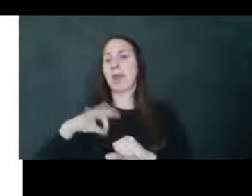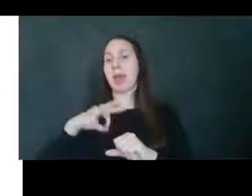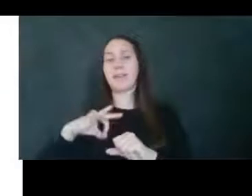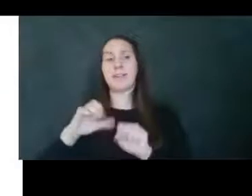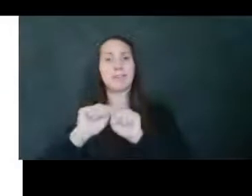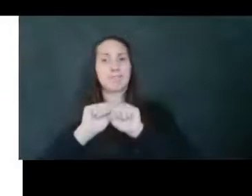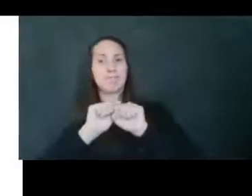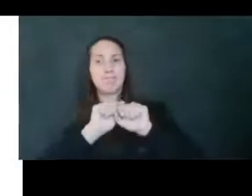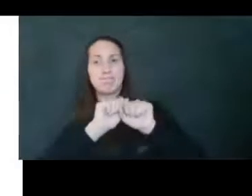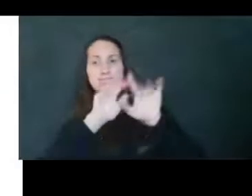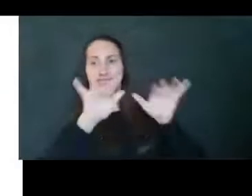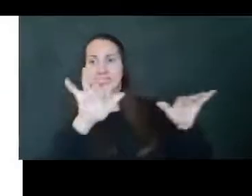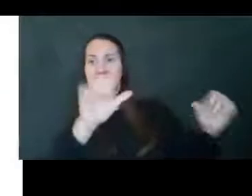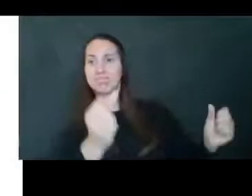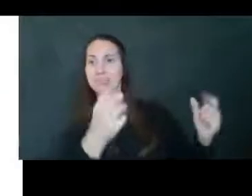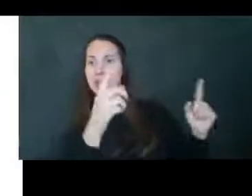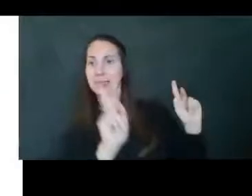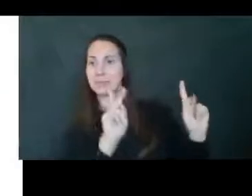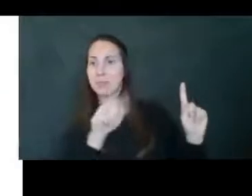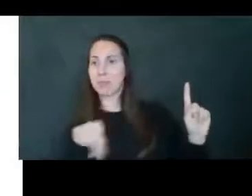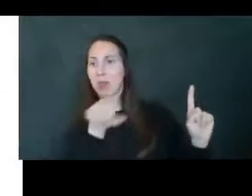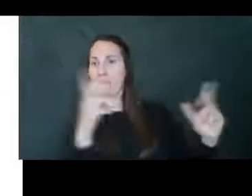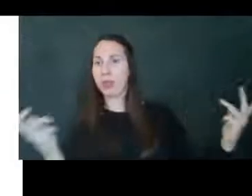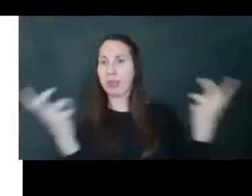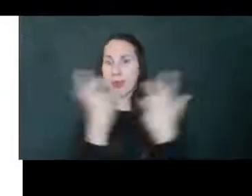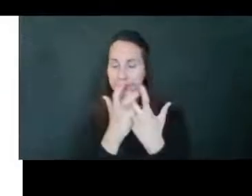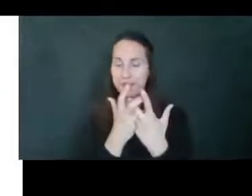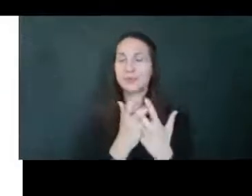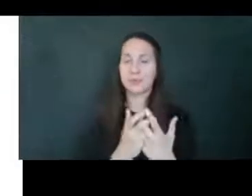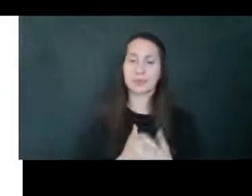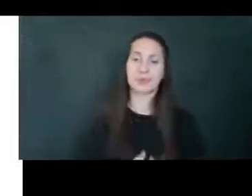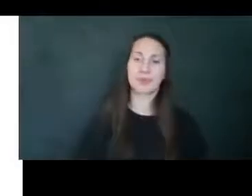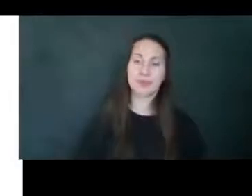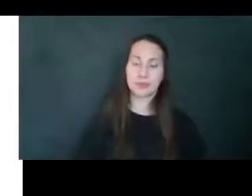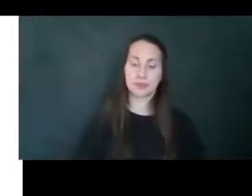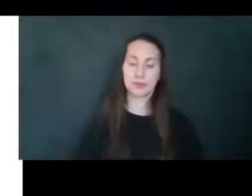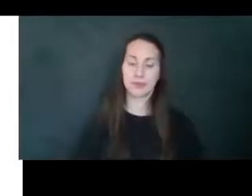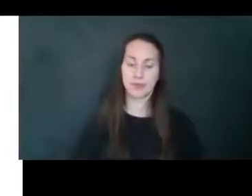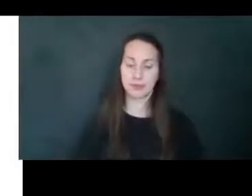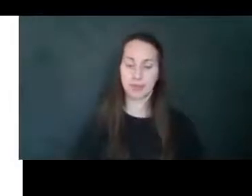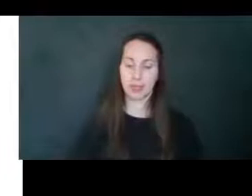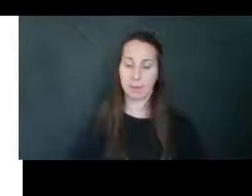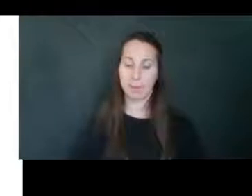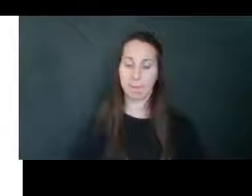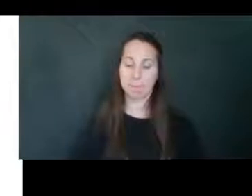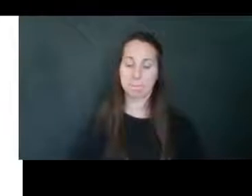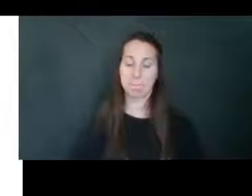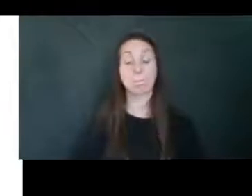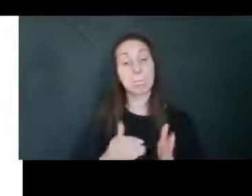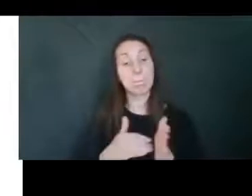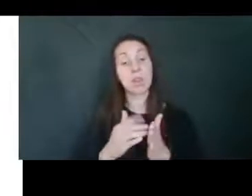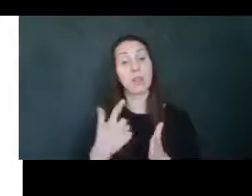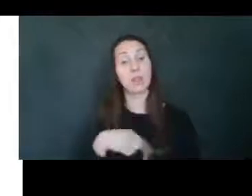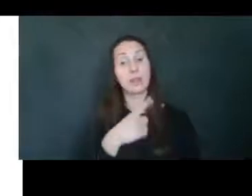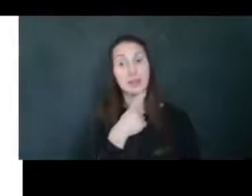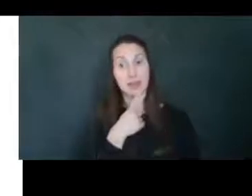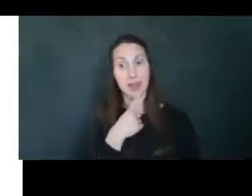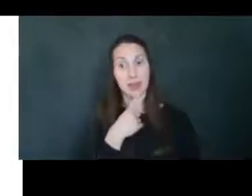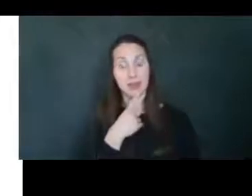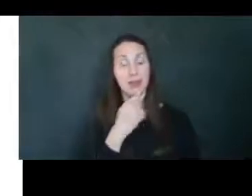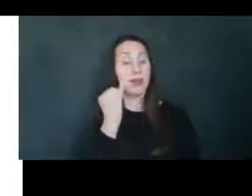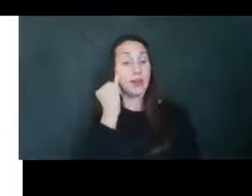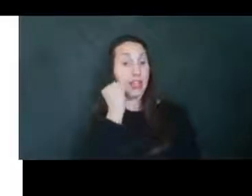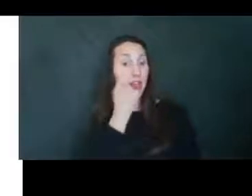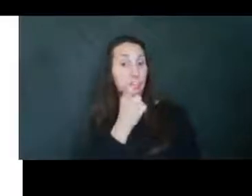we are personally connected with through our disability programming. We often say that if you build supports for the person who needs